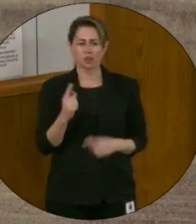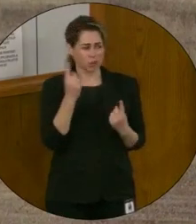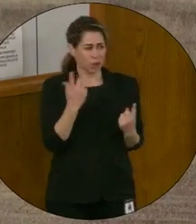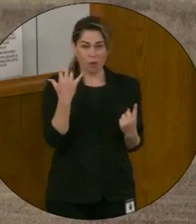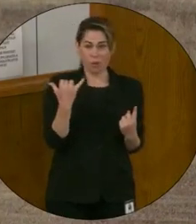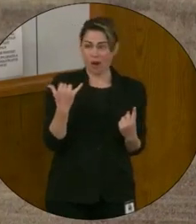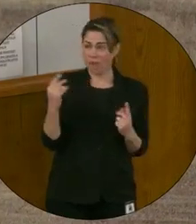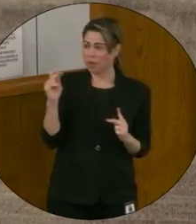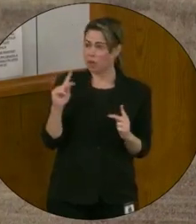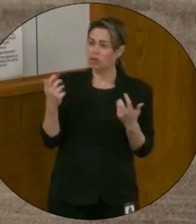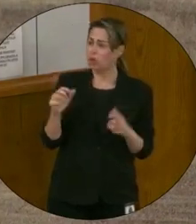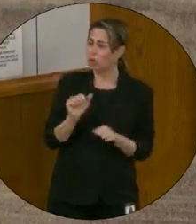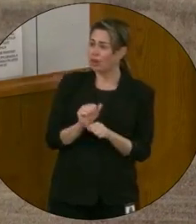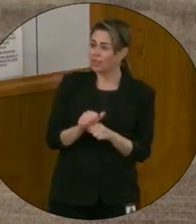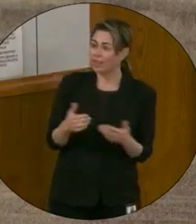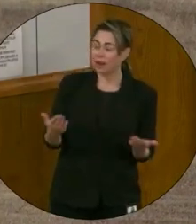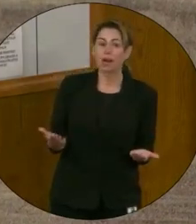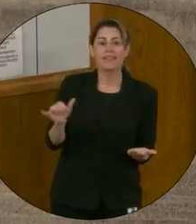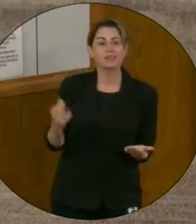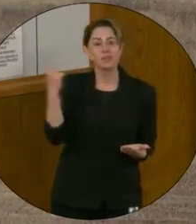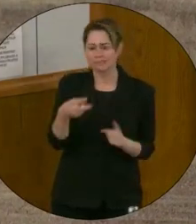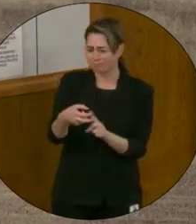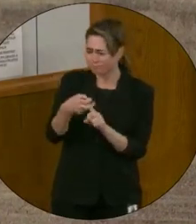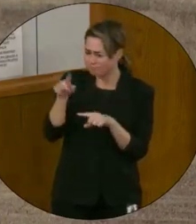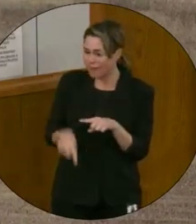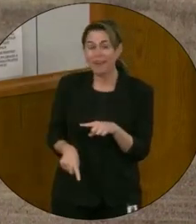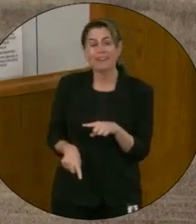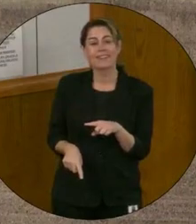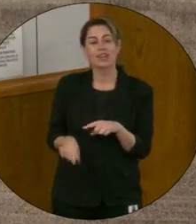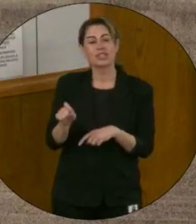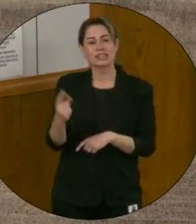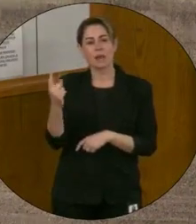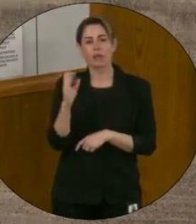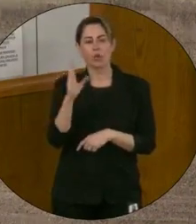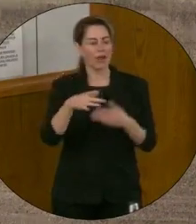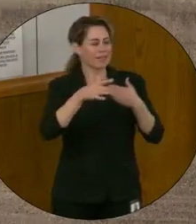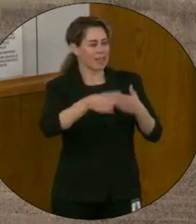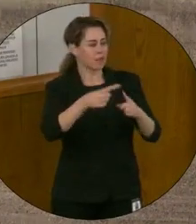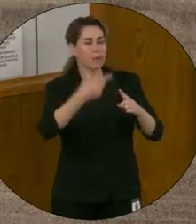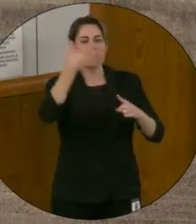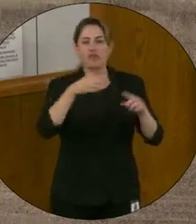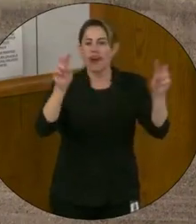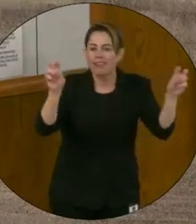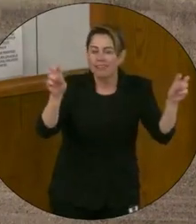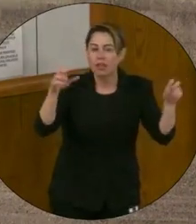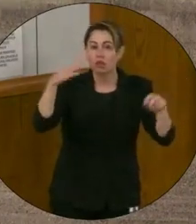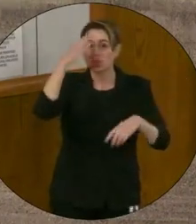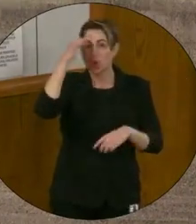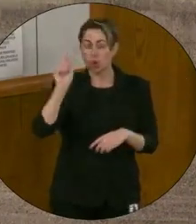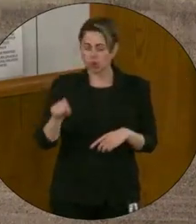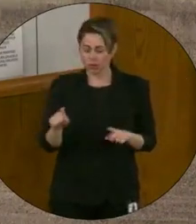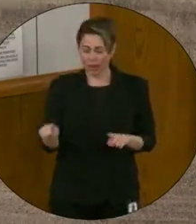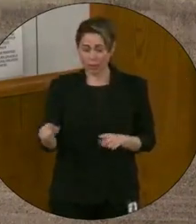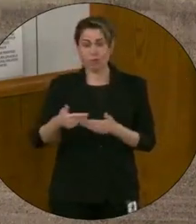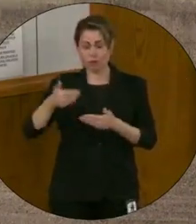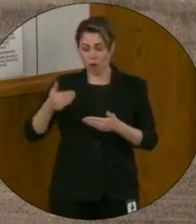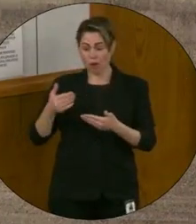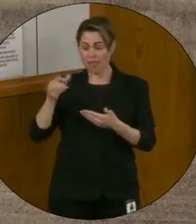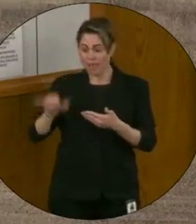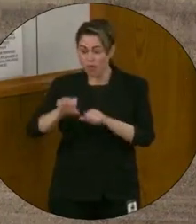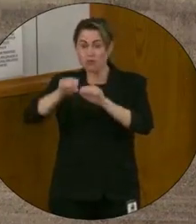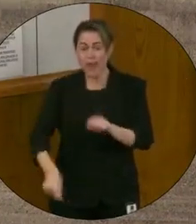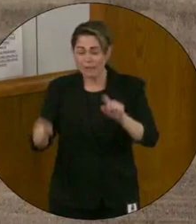one wants to work for you. That's why you can't recruit. We need somebody who's going to lead from the front. You know what should have happened when that rape